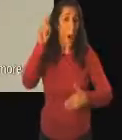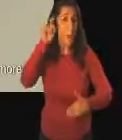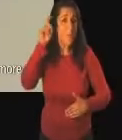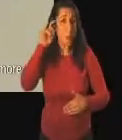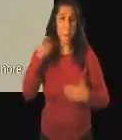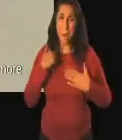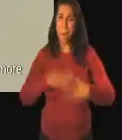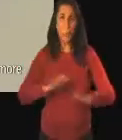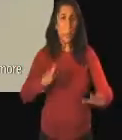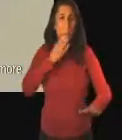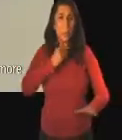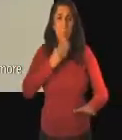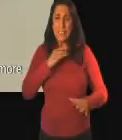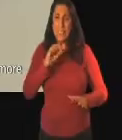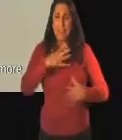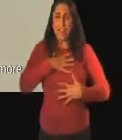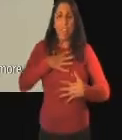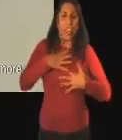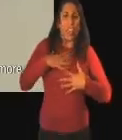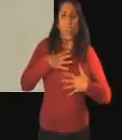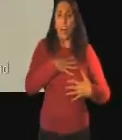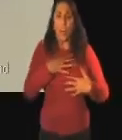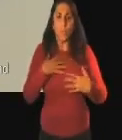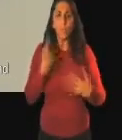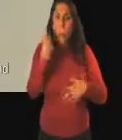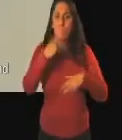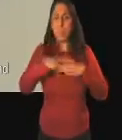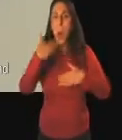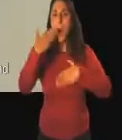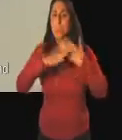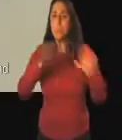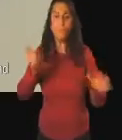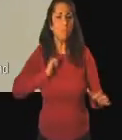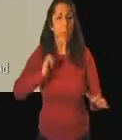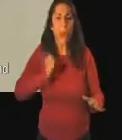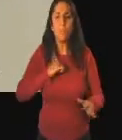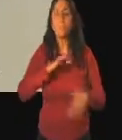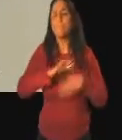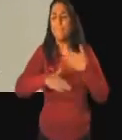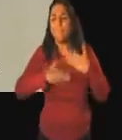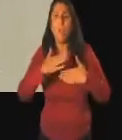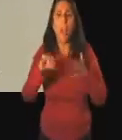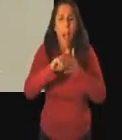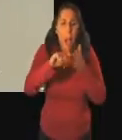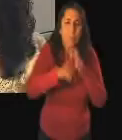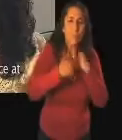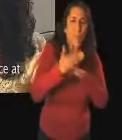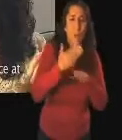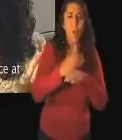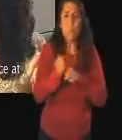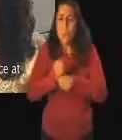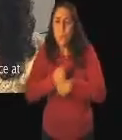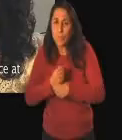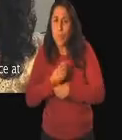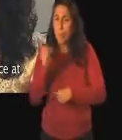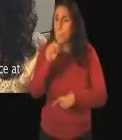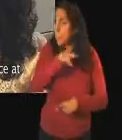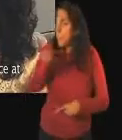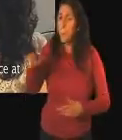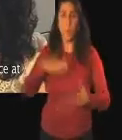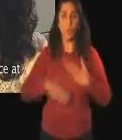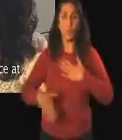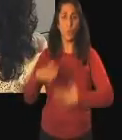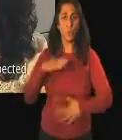It was just like ten times much more powerful than the hearing aid and my body wasn't used to it. It was quite a